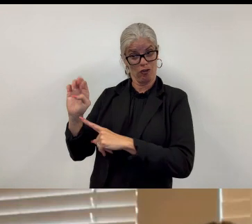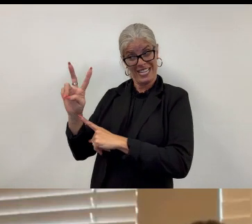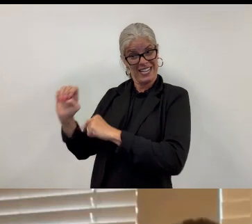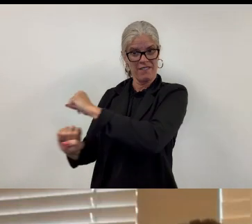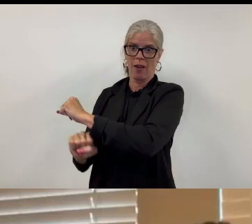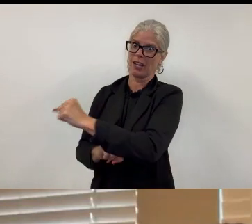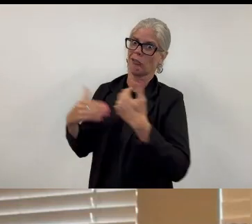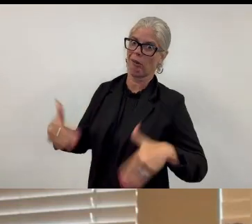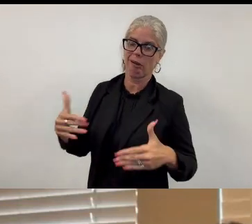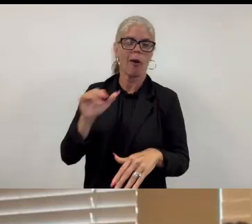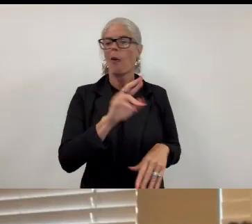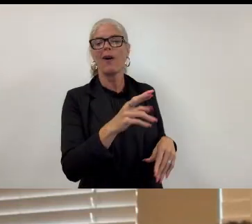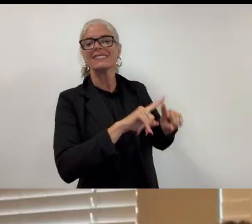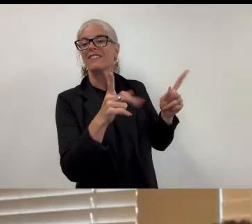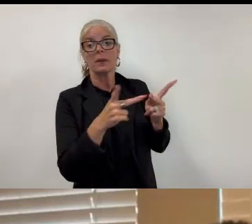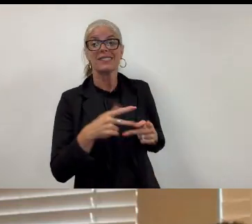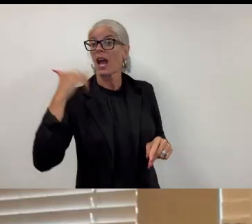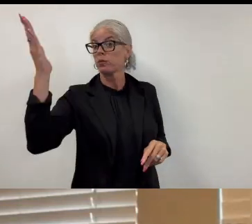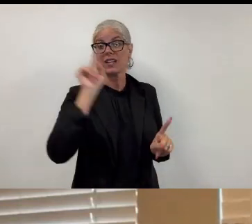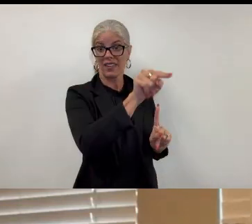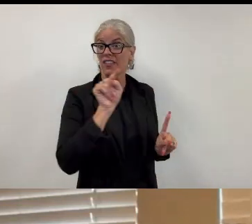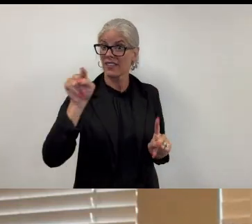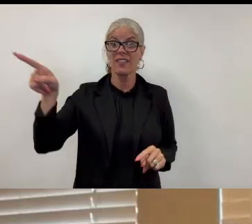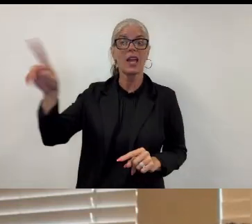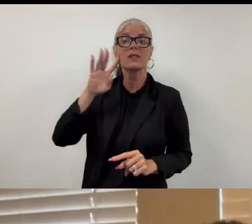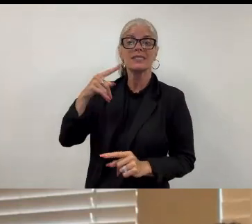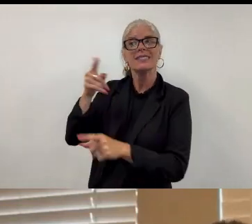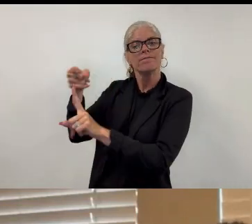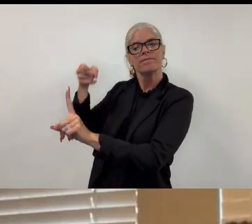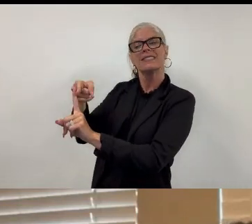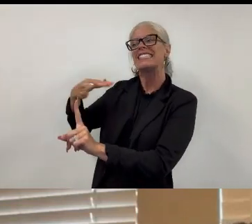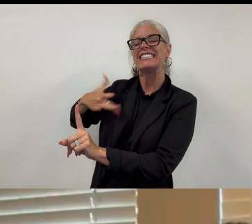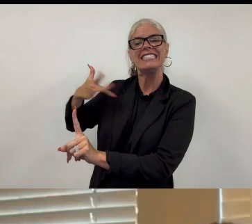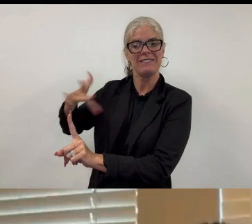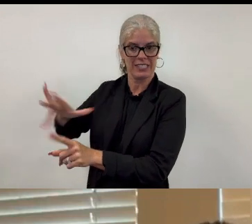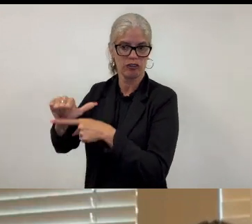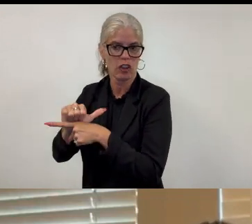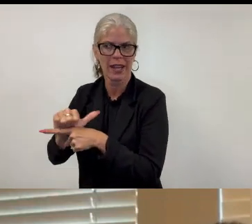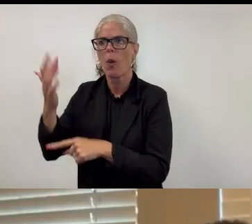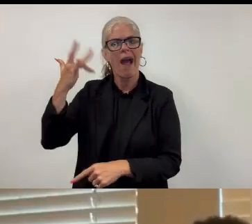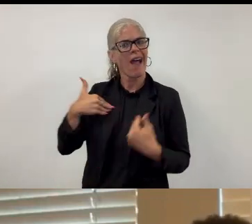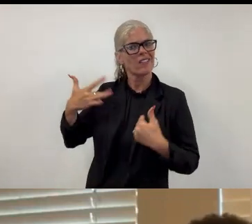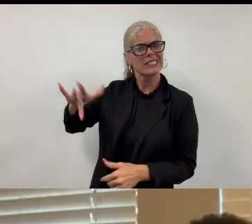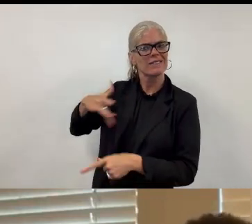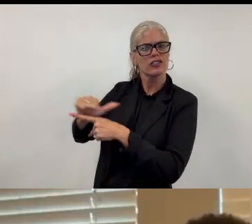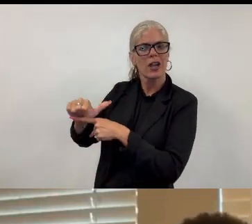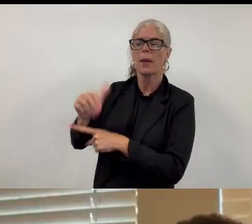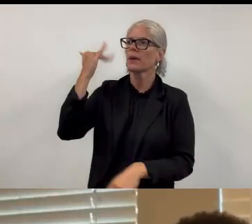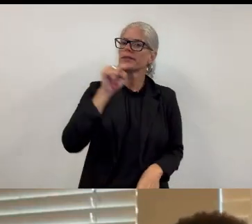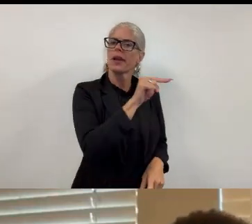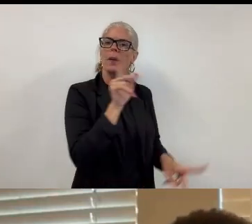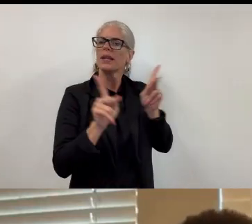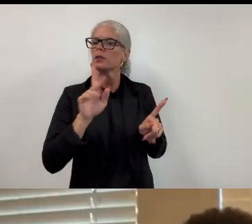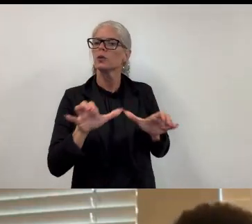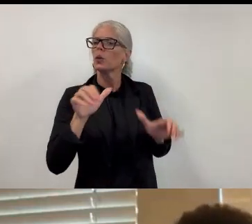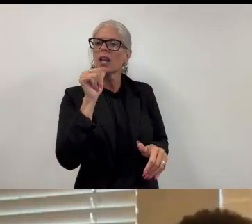like this, working with Reeve Foundation, working with different organizations. And I've done presentations on, like you mentioned, sensitivity training, why it